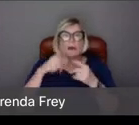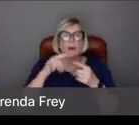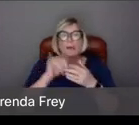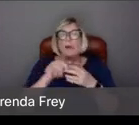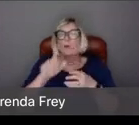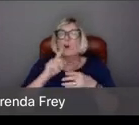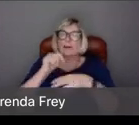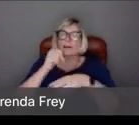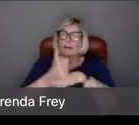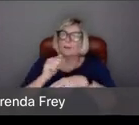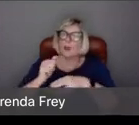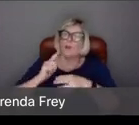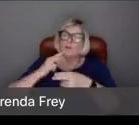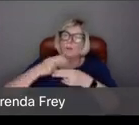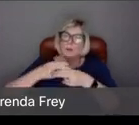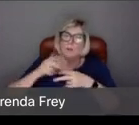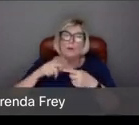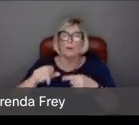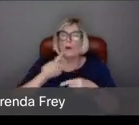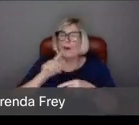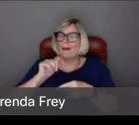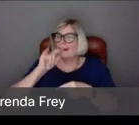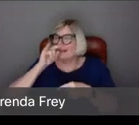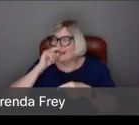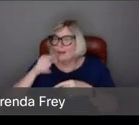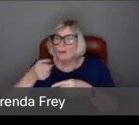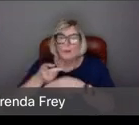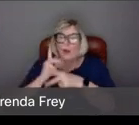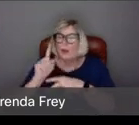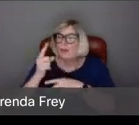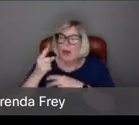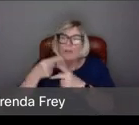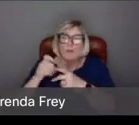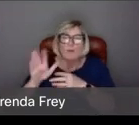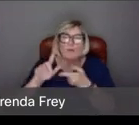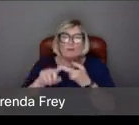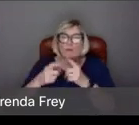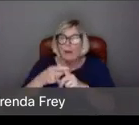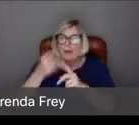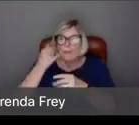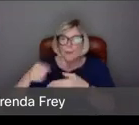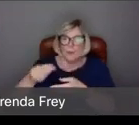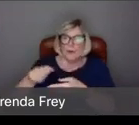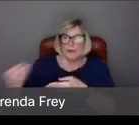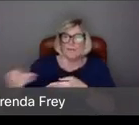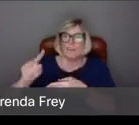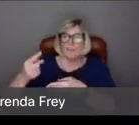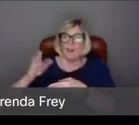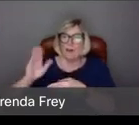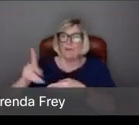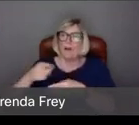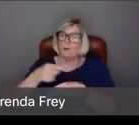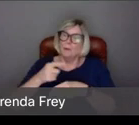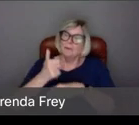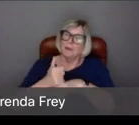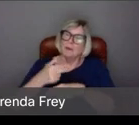reputation. When you were a kid and you borrowed, $1 from your friend, If you paid them back, you're establishing a reputation, and they